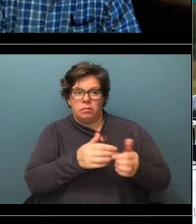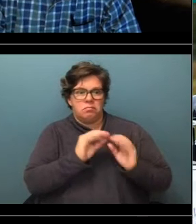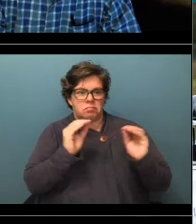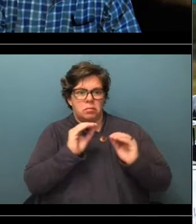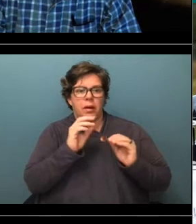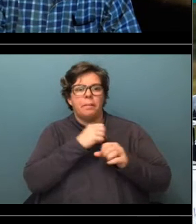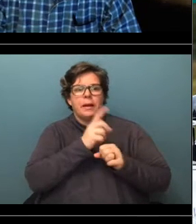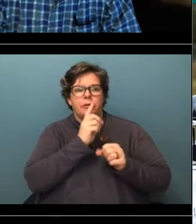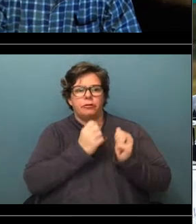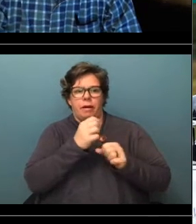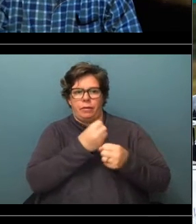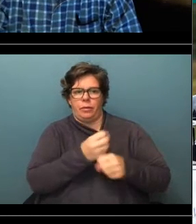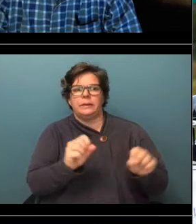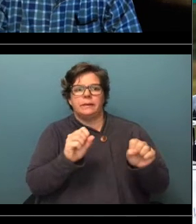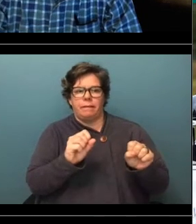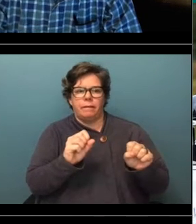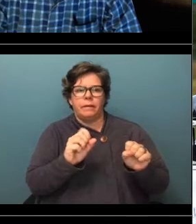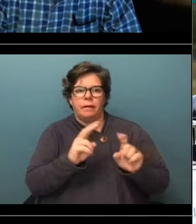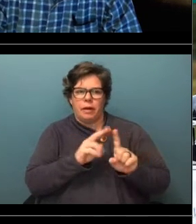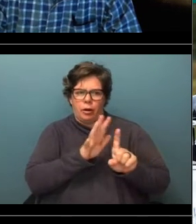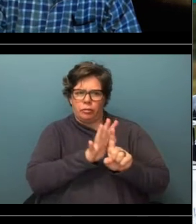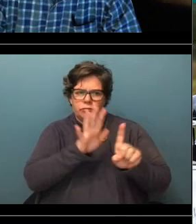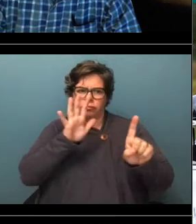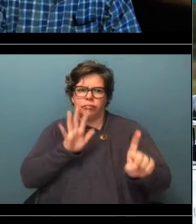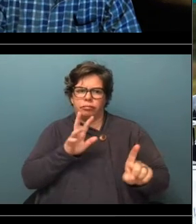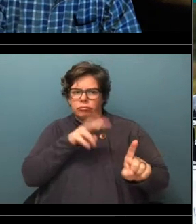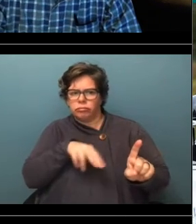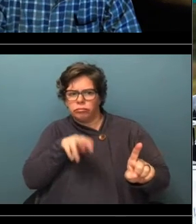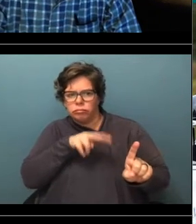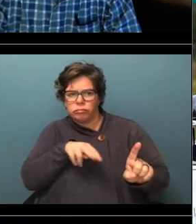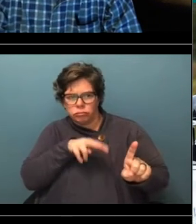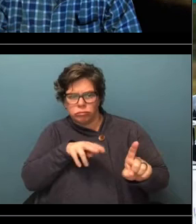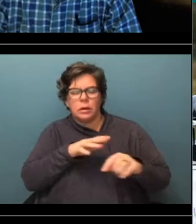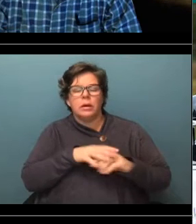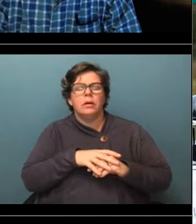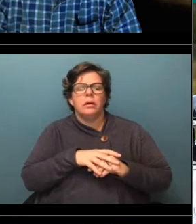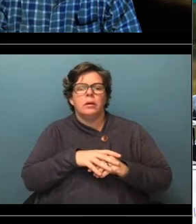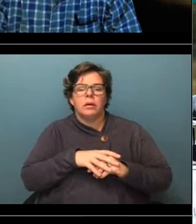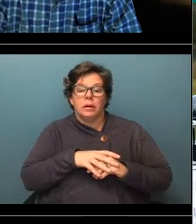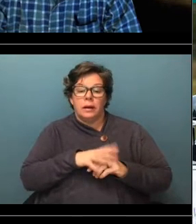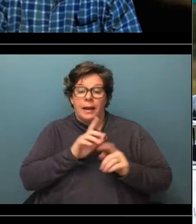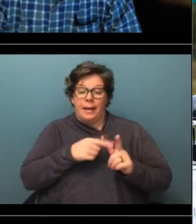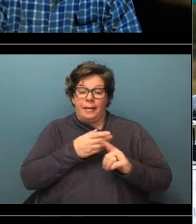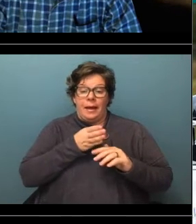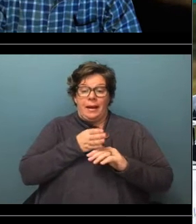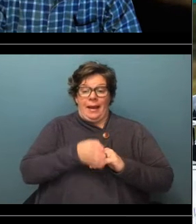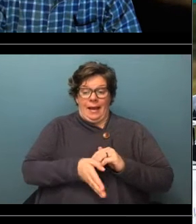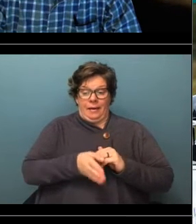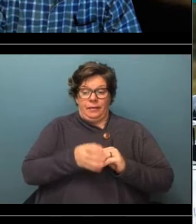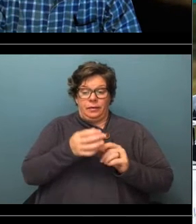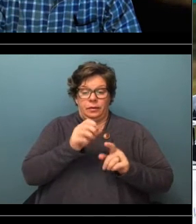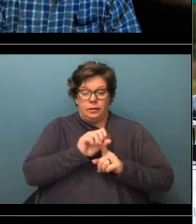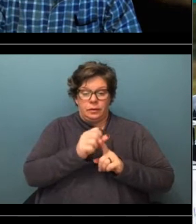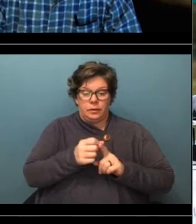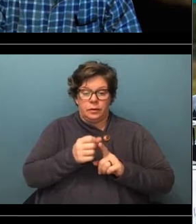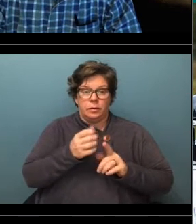stays safe. And then finally, post engagement, either with the